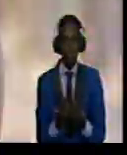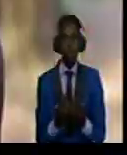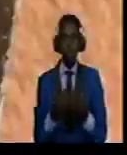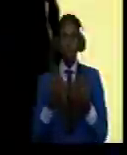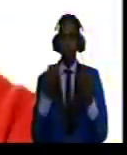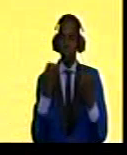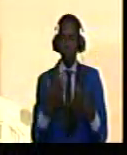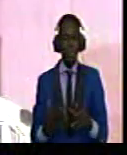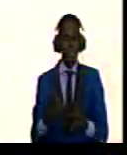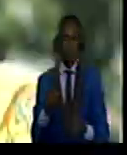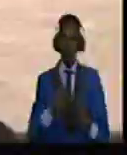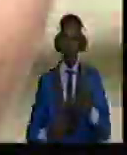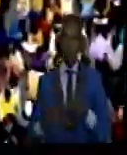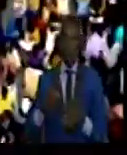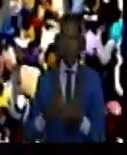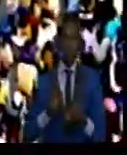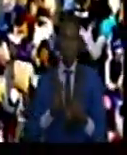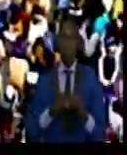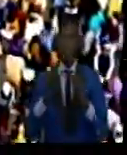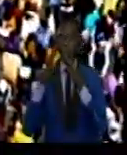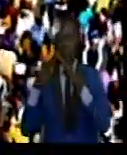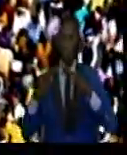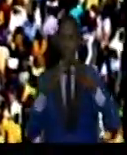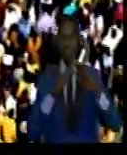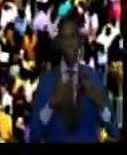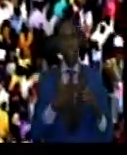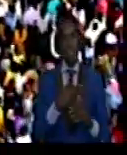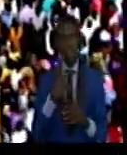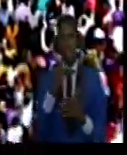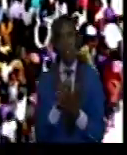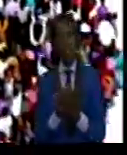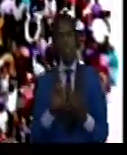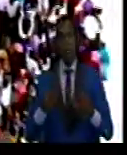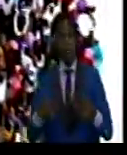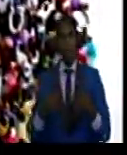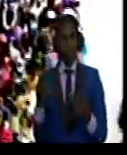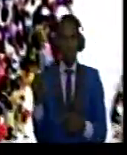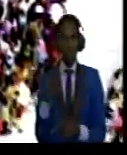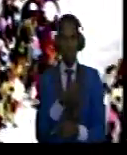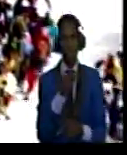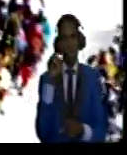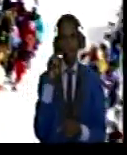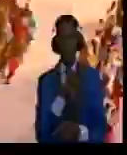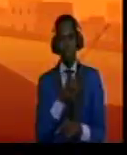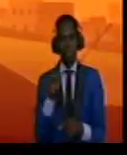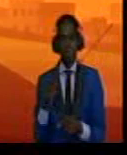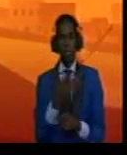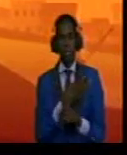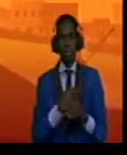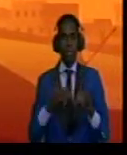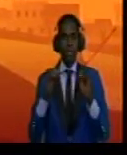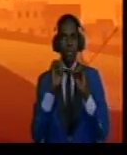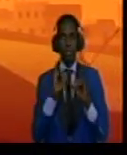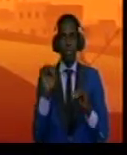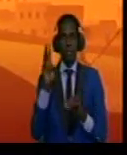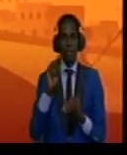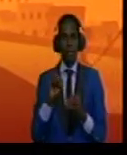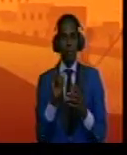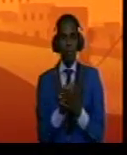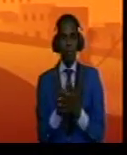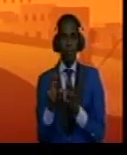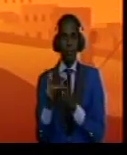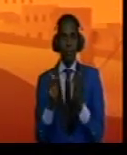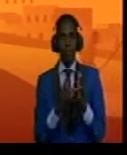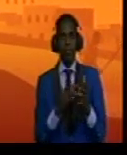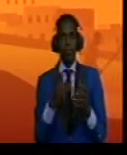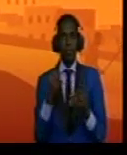our communities. And it says, go ye therefore and teach them. What are we teaching them? That Jesus is Savior. What are we teaching